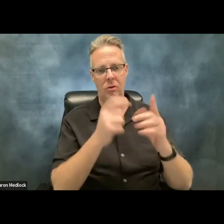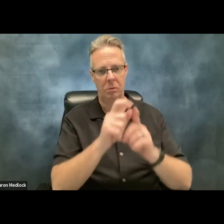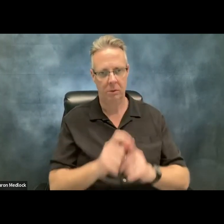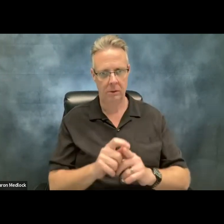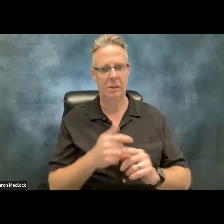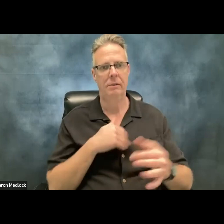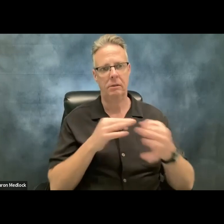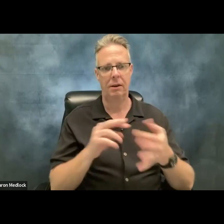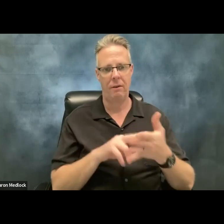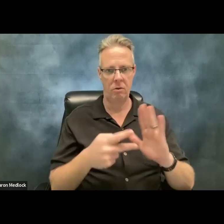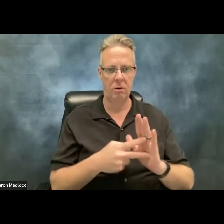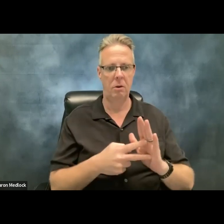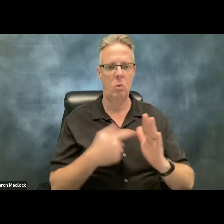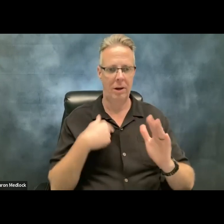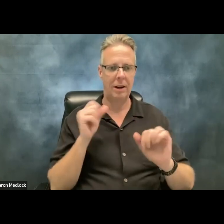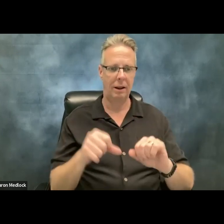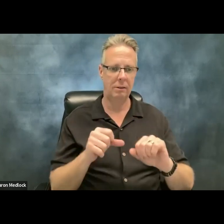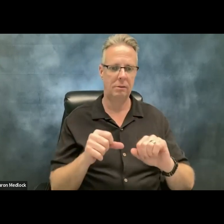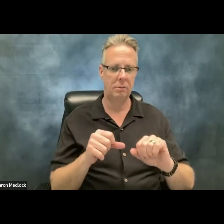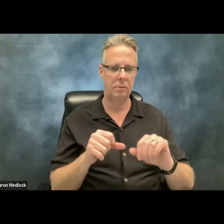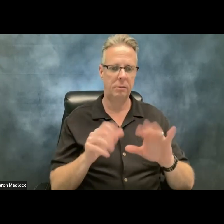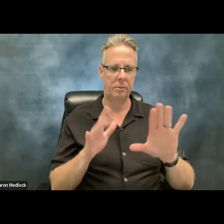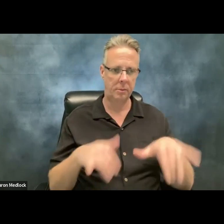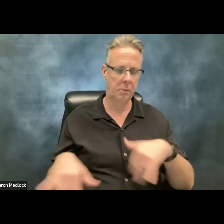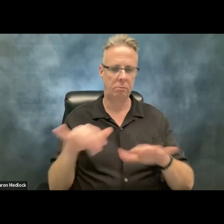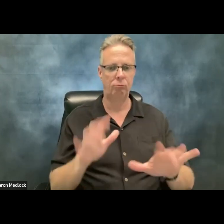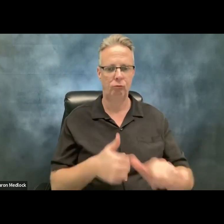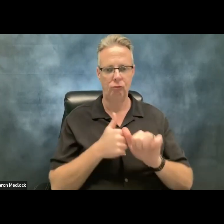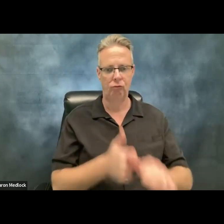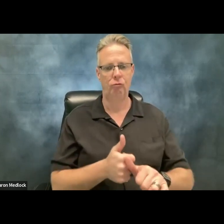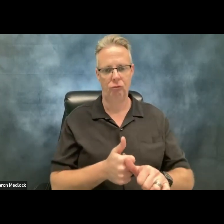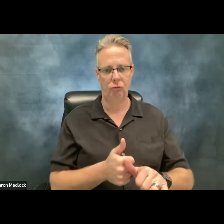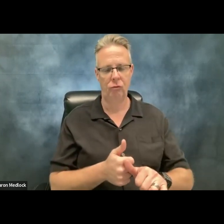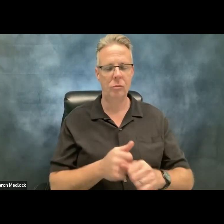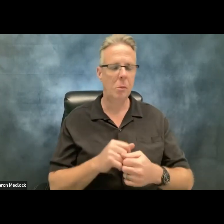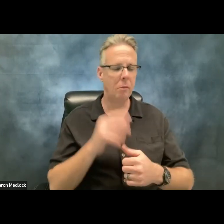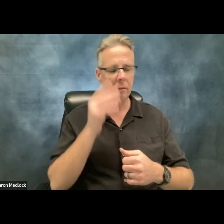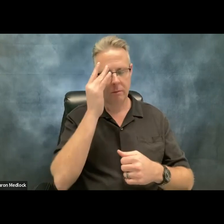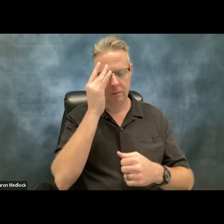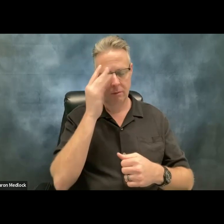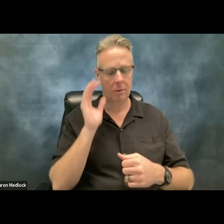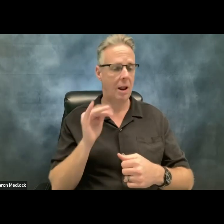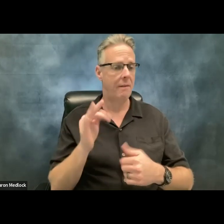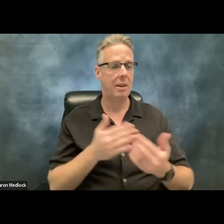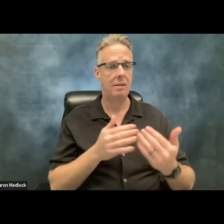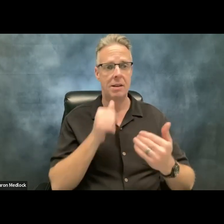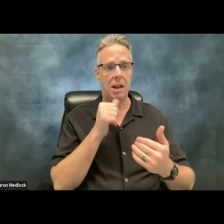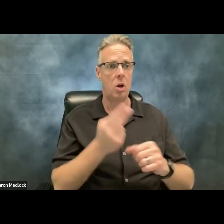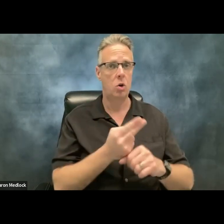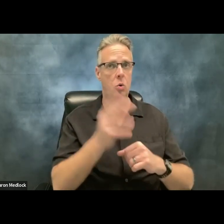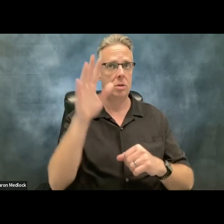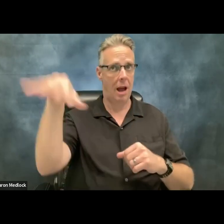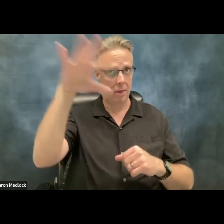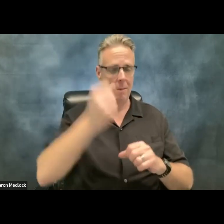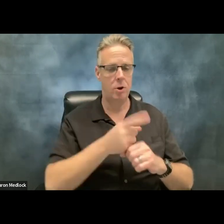having a definition so that we can all adhere to in our conversations, even if they're not the way they're necessarily used out there, just